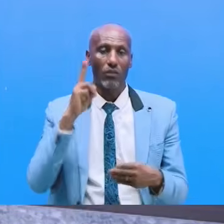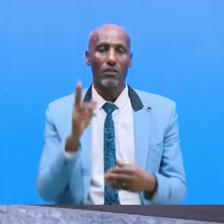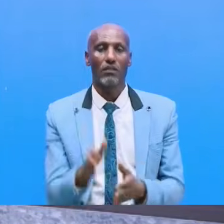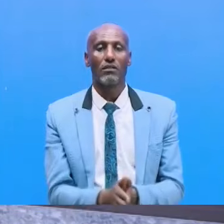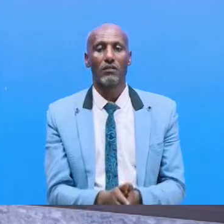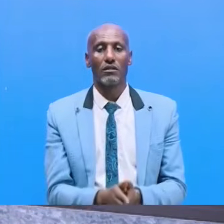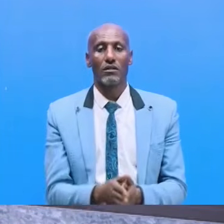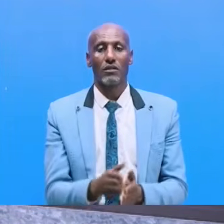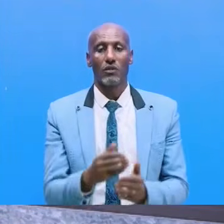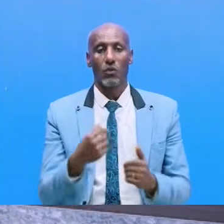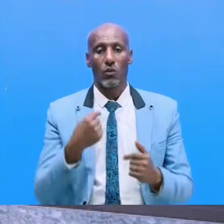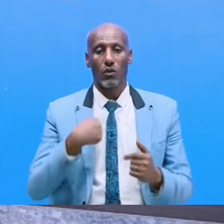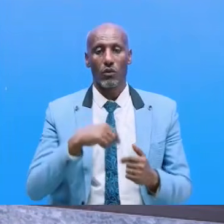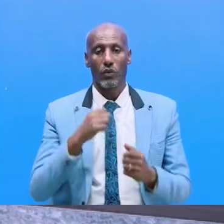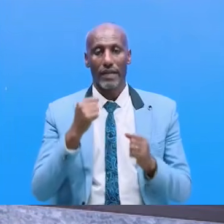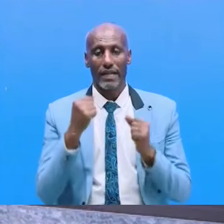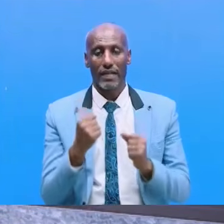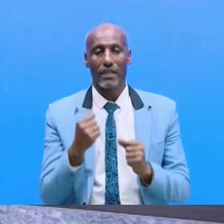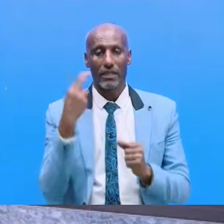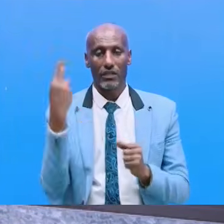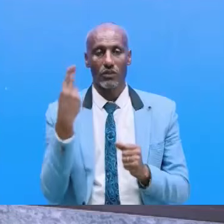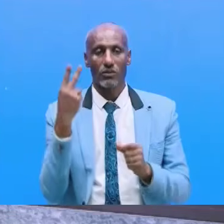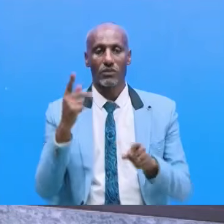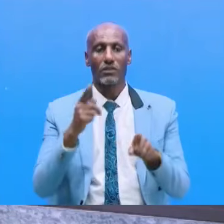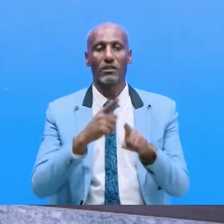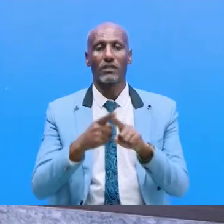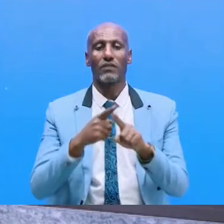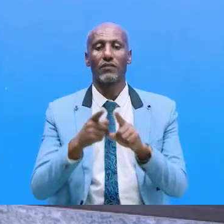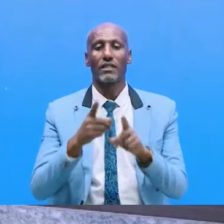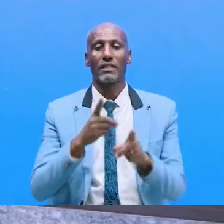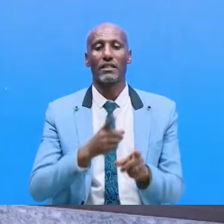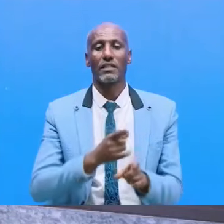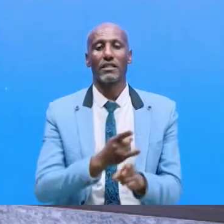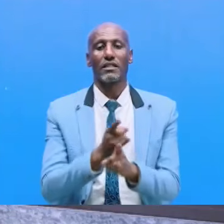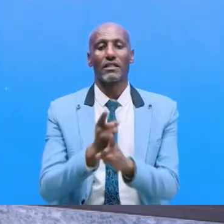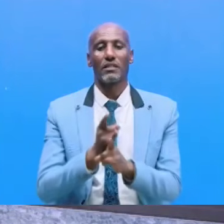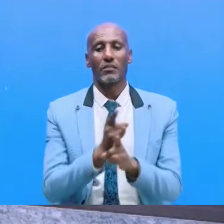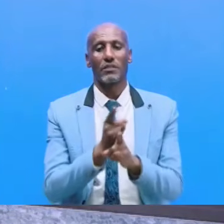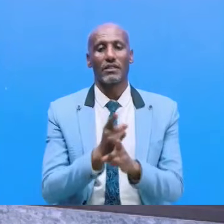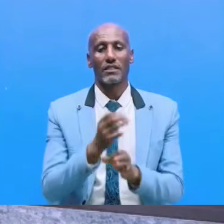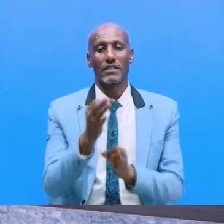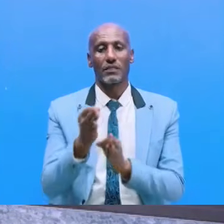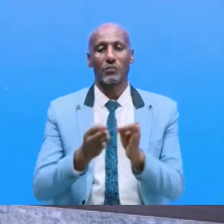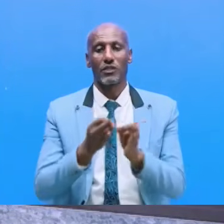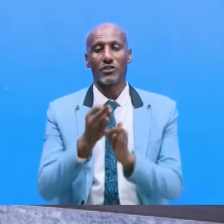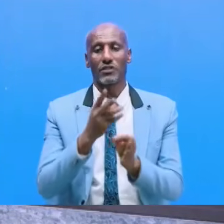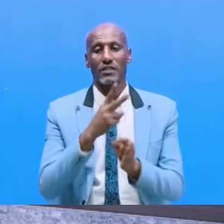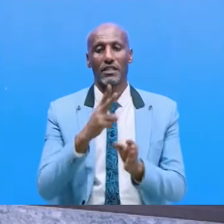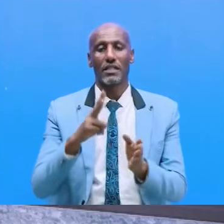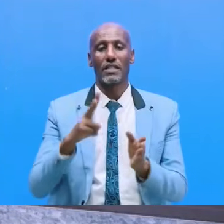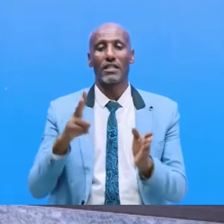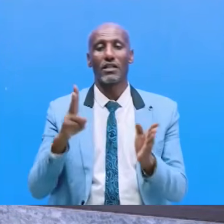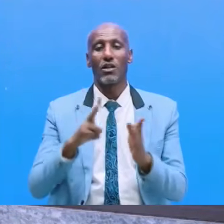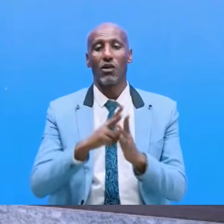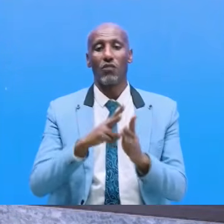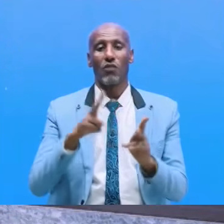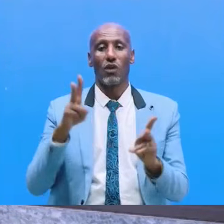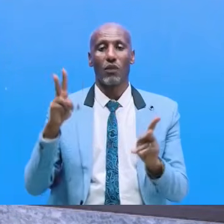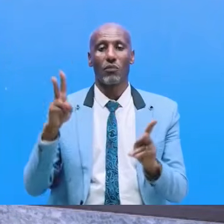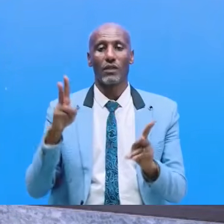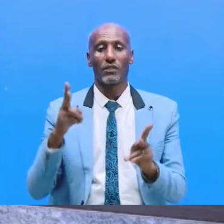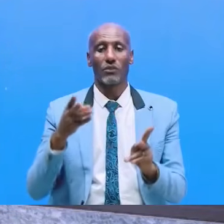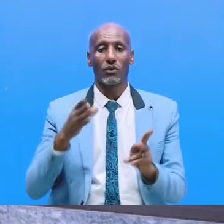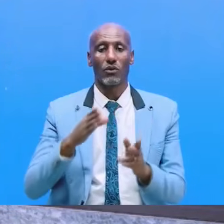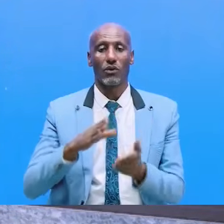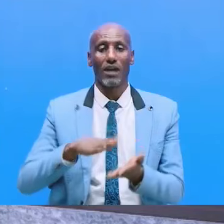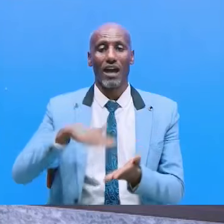we can use different methods and different expression and vocabularies to say hi or hello.